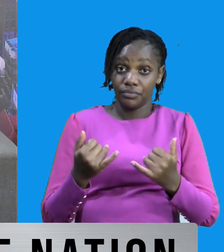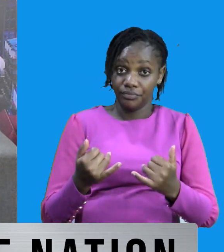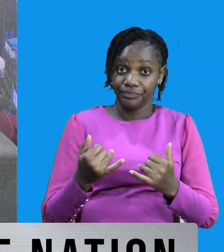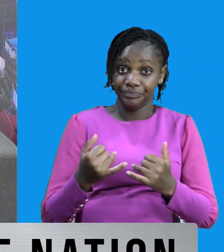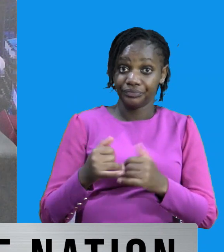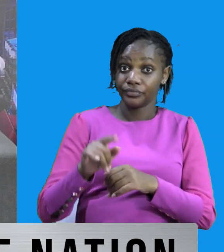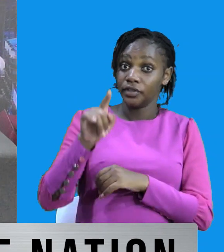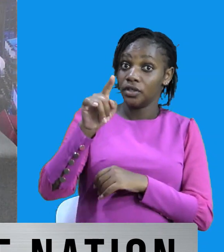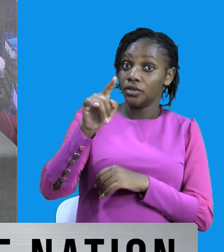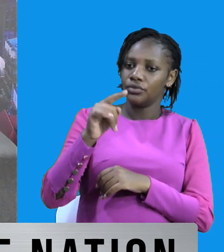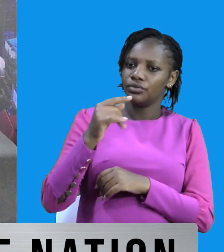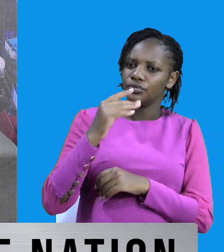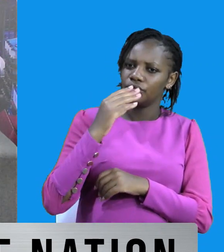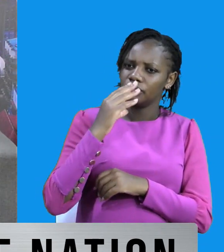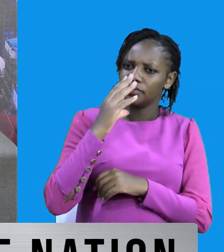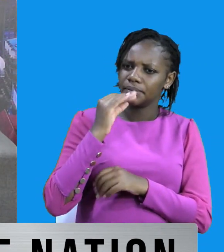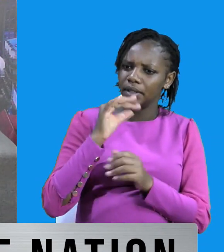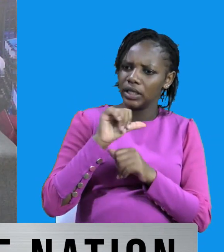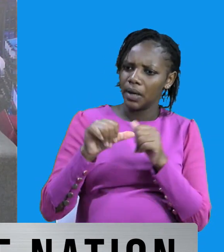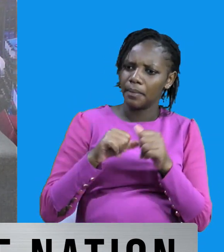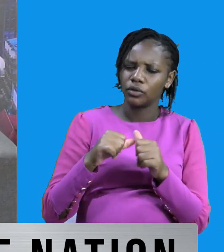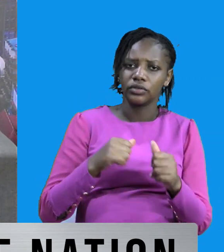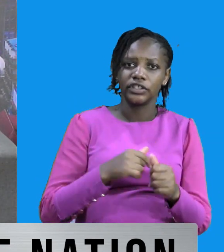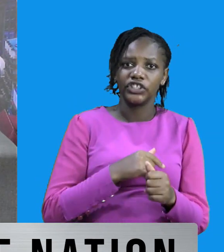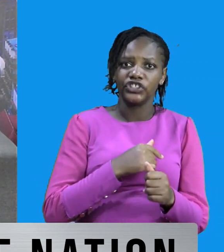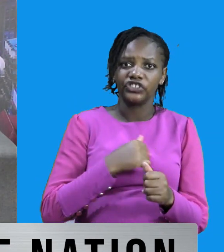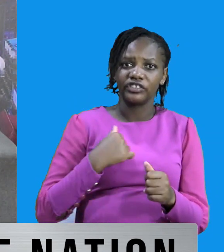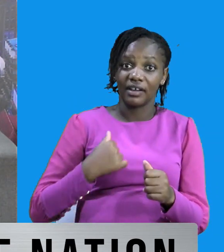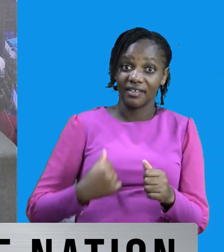you've mentioned China.